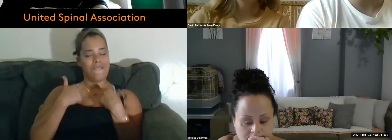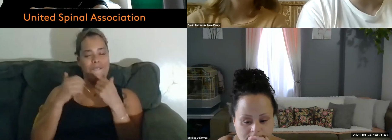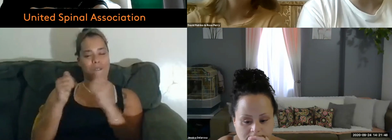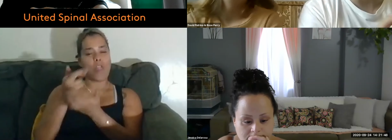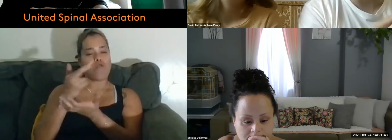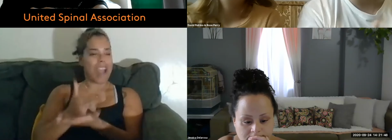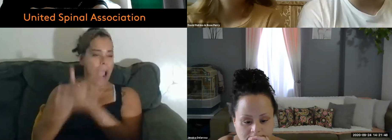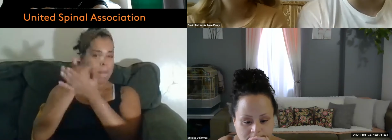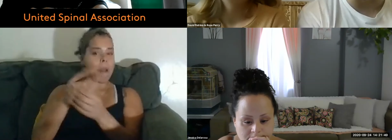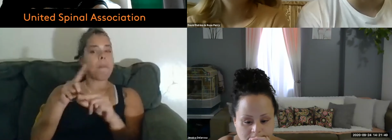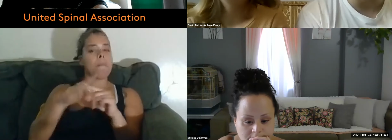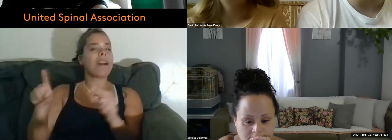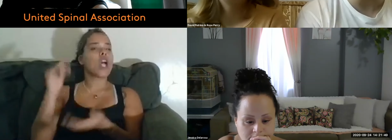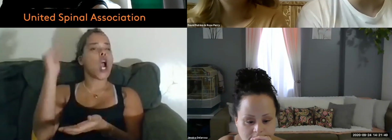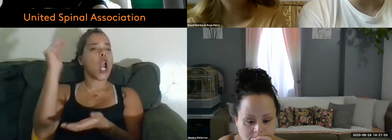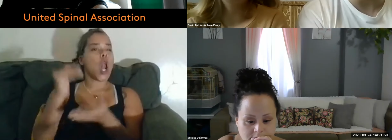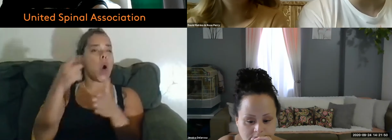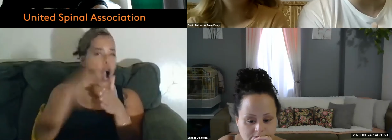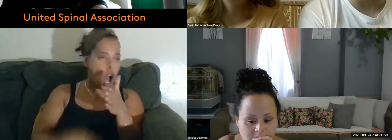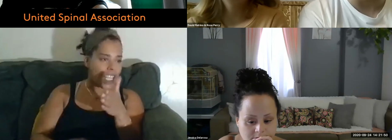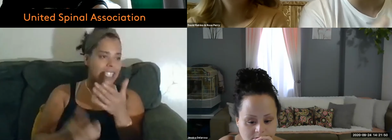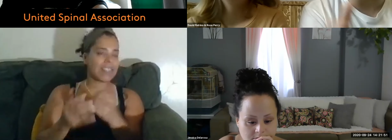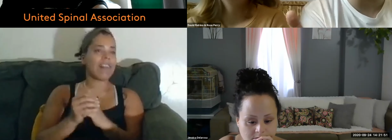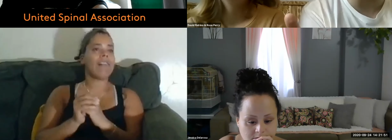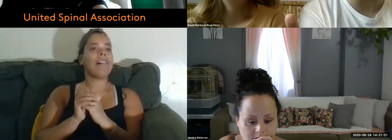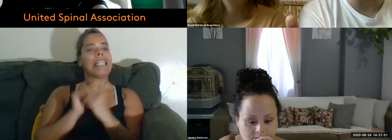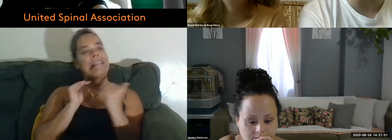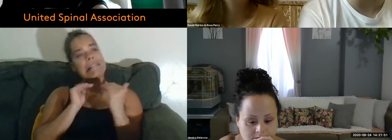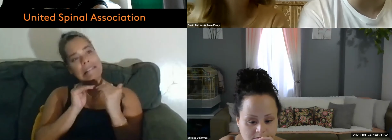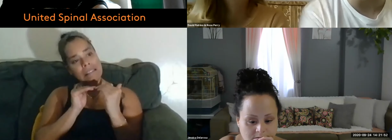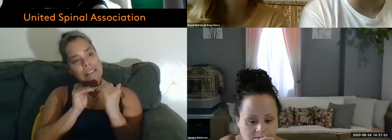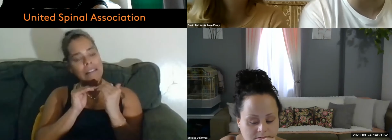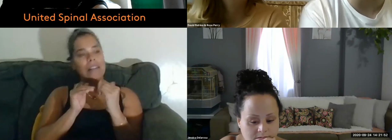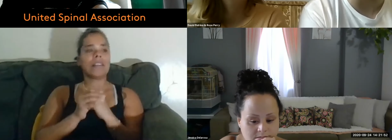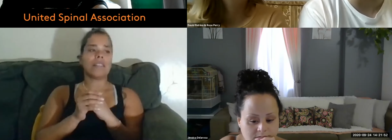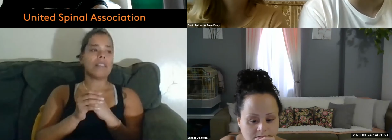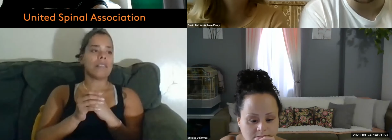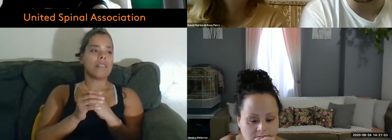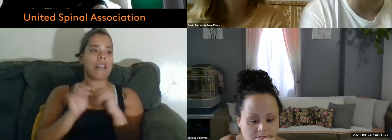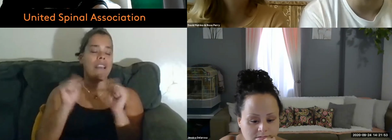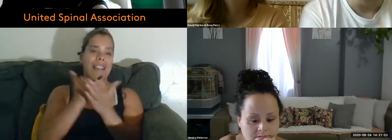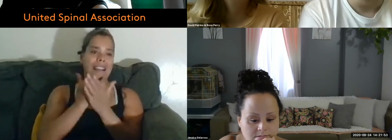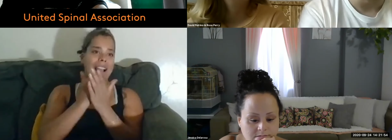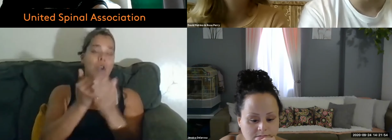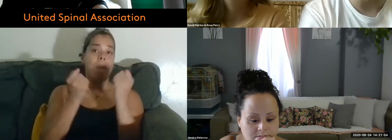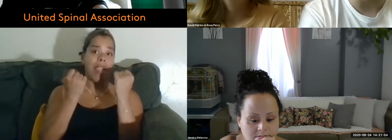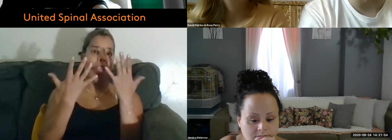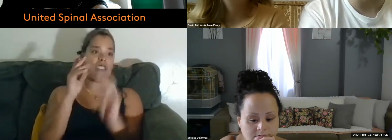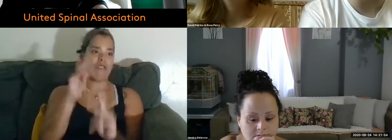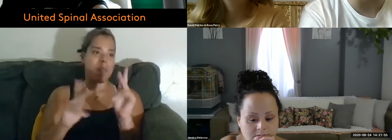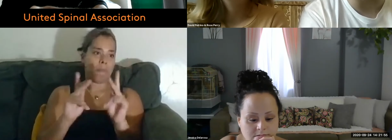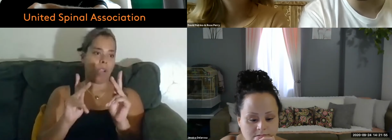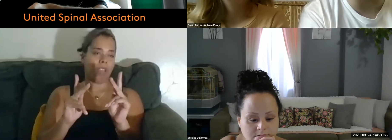cost, it's scalable, and it really can help lots of people quickly. A really good example